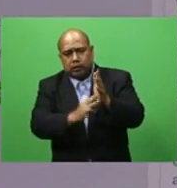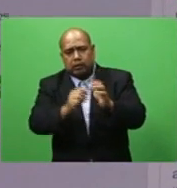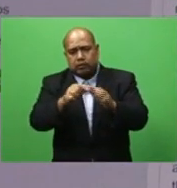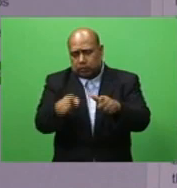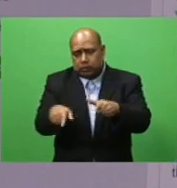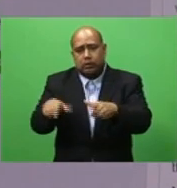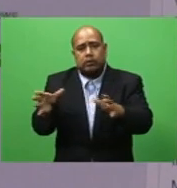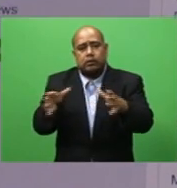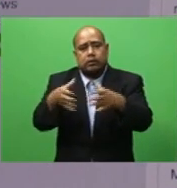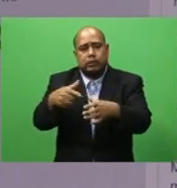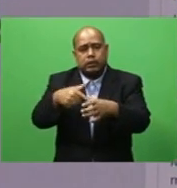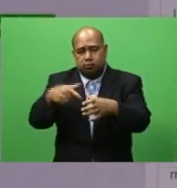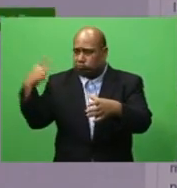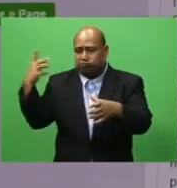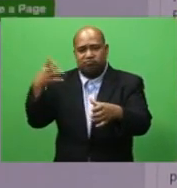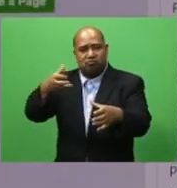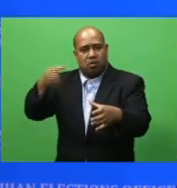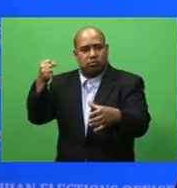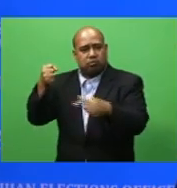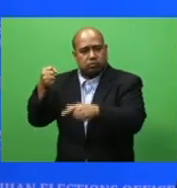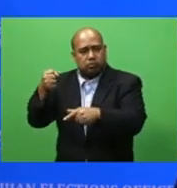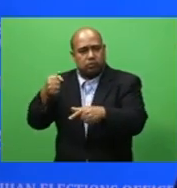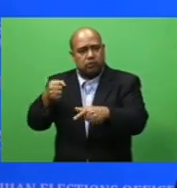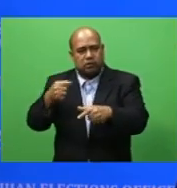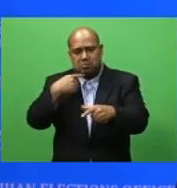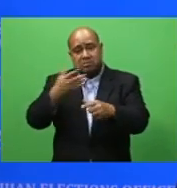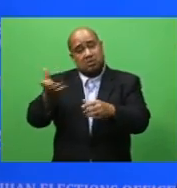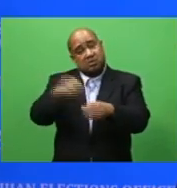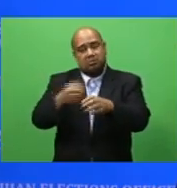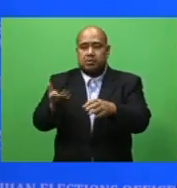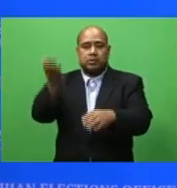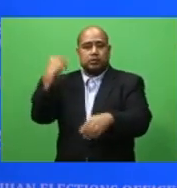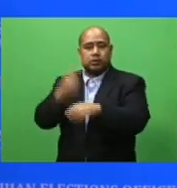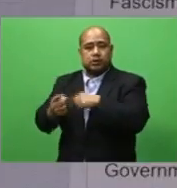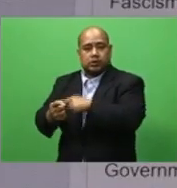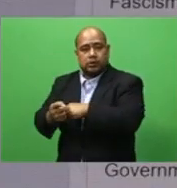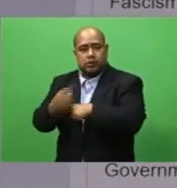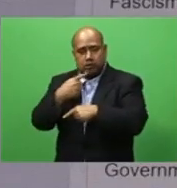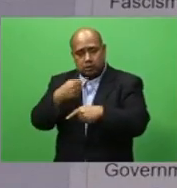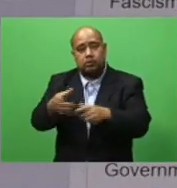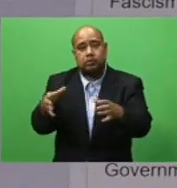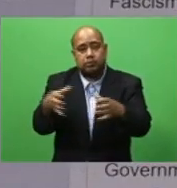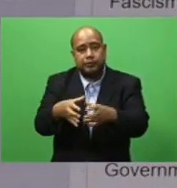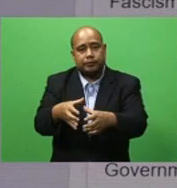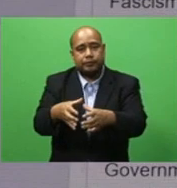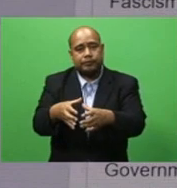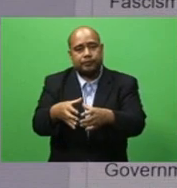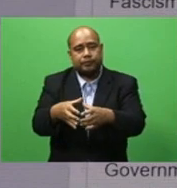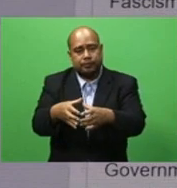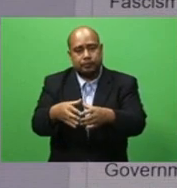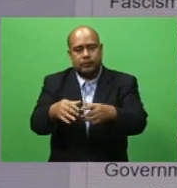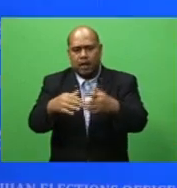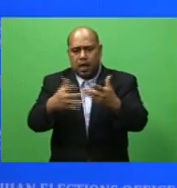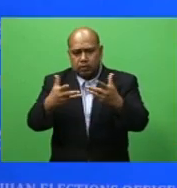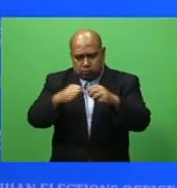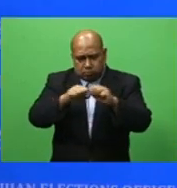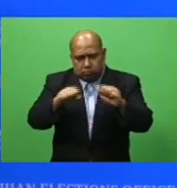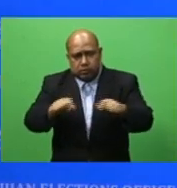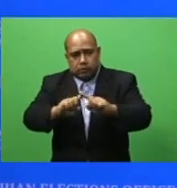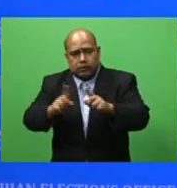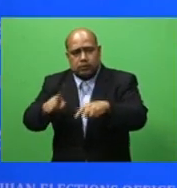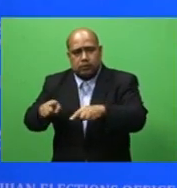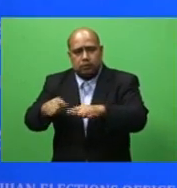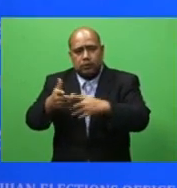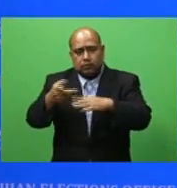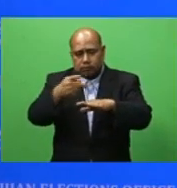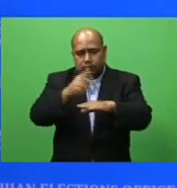should have been in Parliament last week. It is a party-based system. Those parliamentarians are in the Parliament